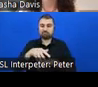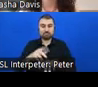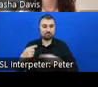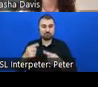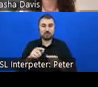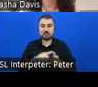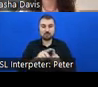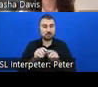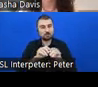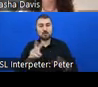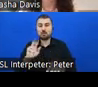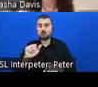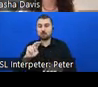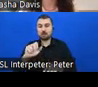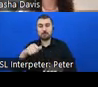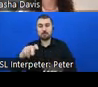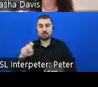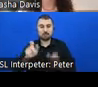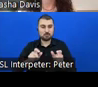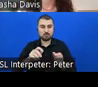Lenape people that continues today.